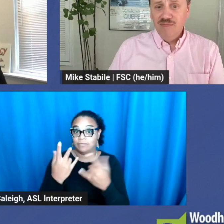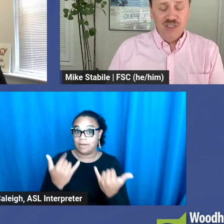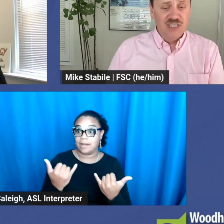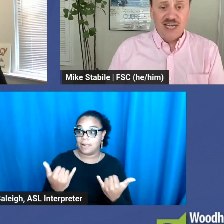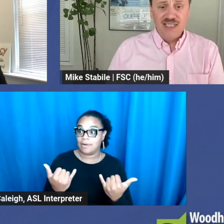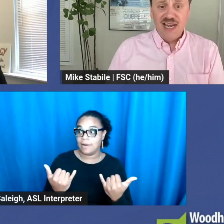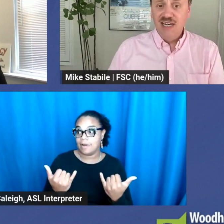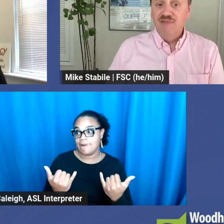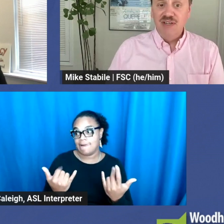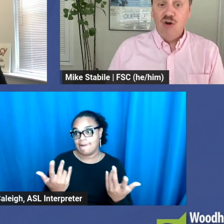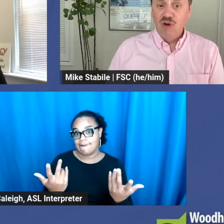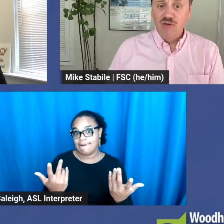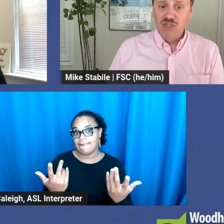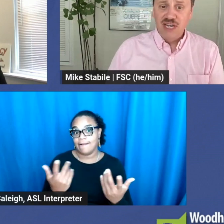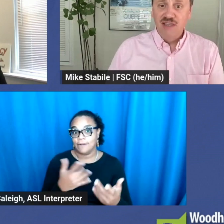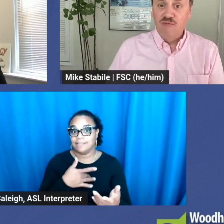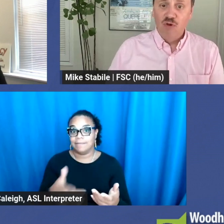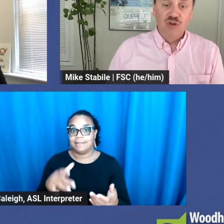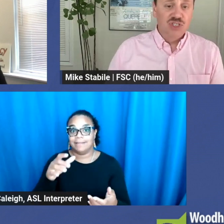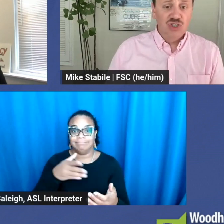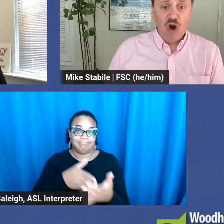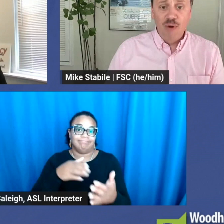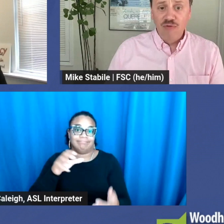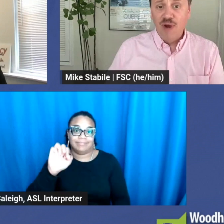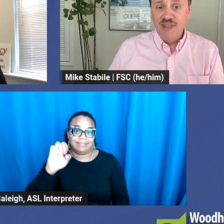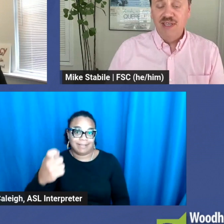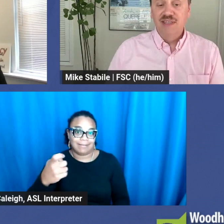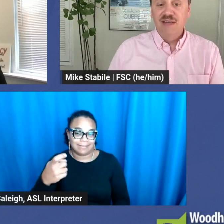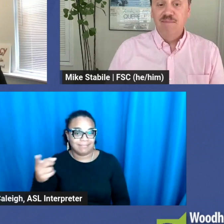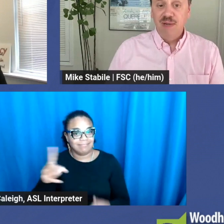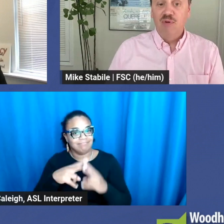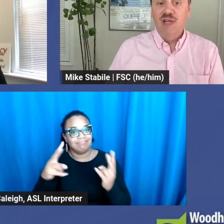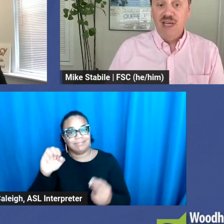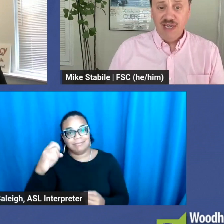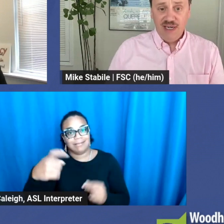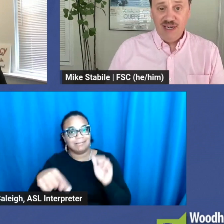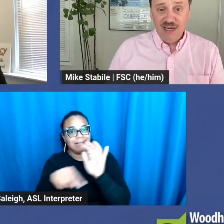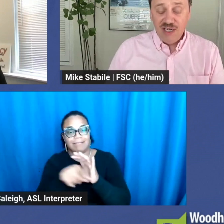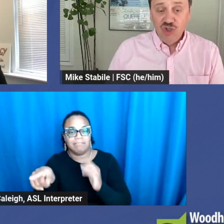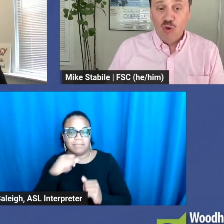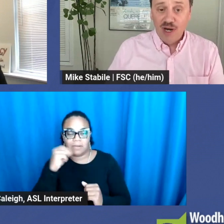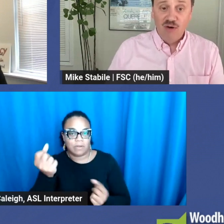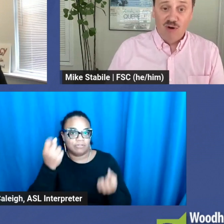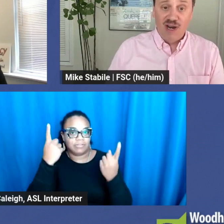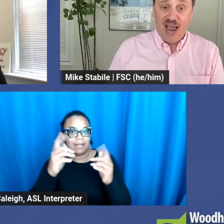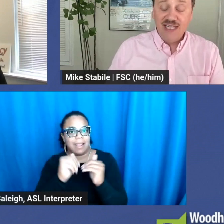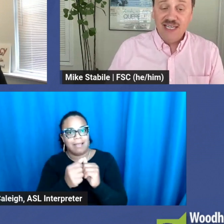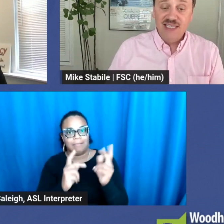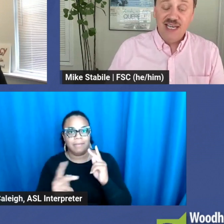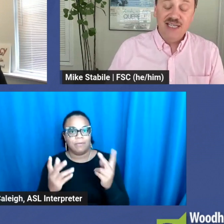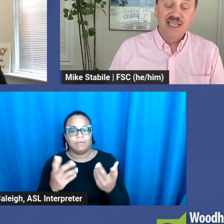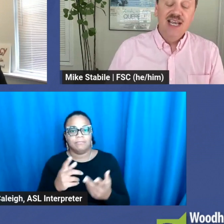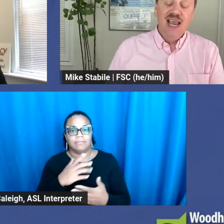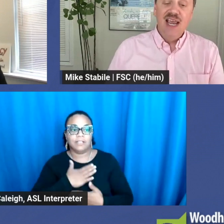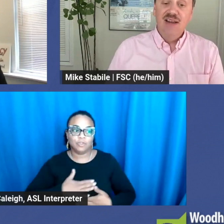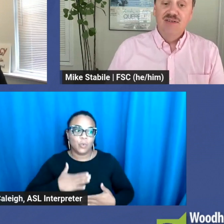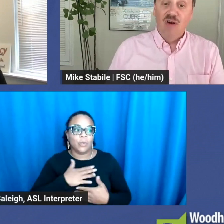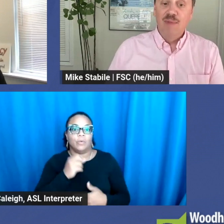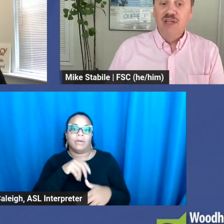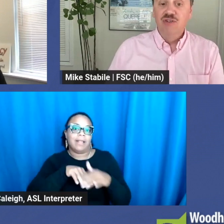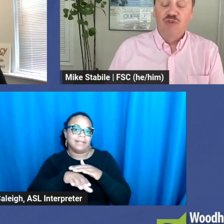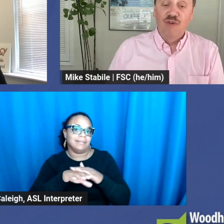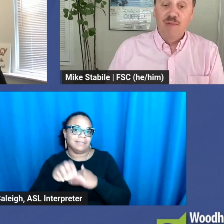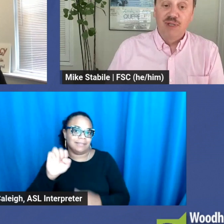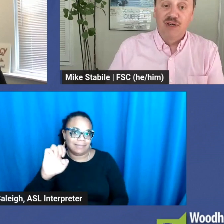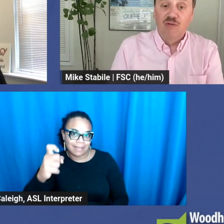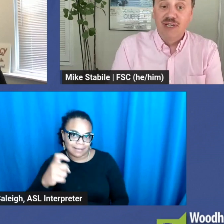are sex negative. They don't understand the full scope of the way that people enjoy or access sex, and are